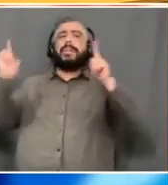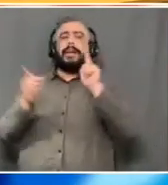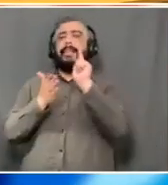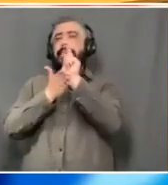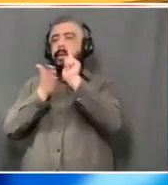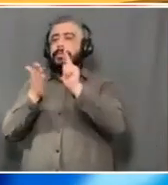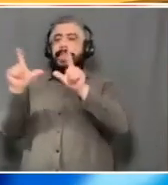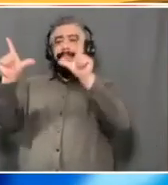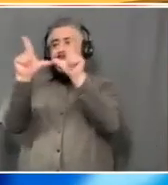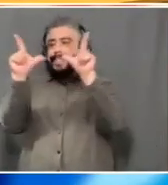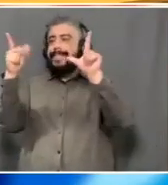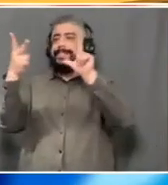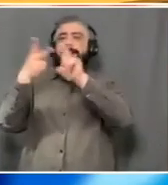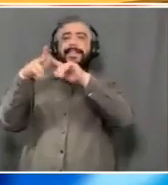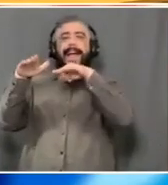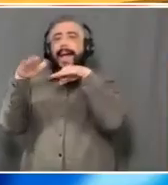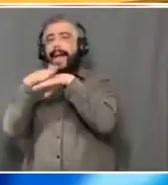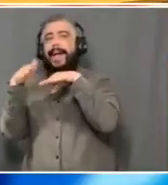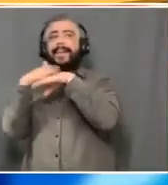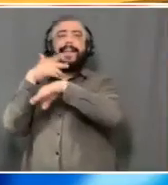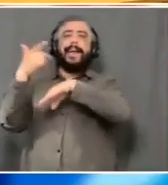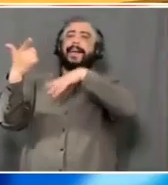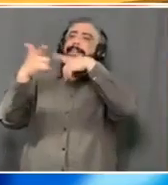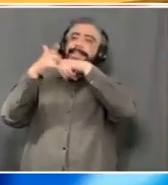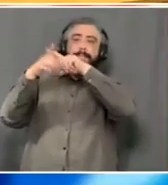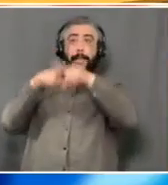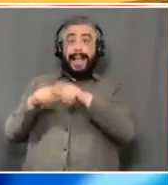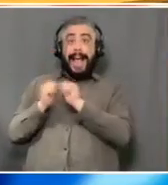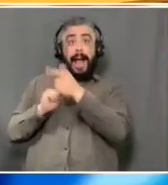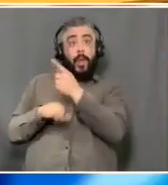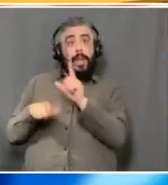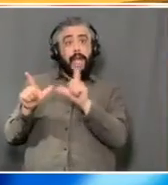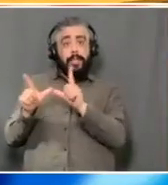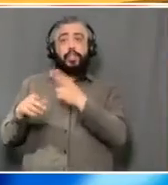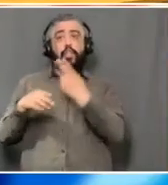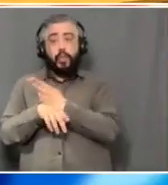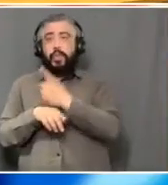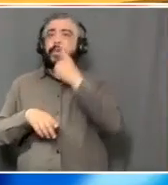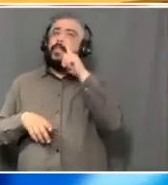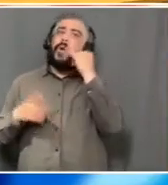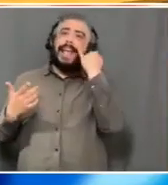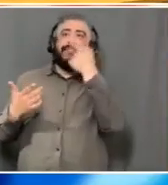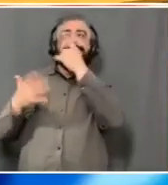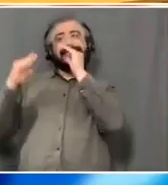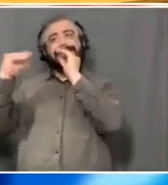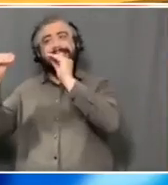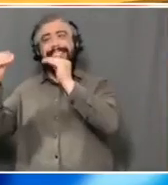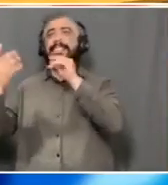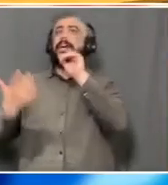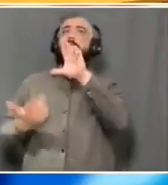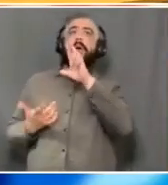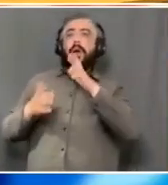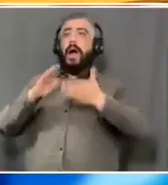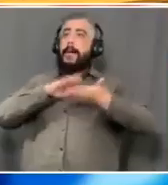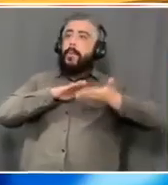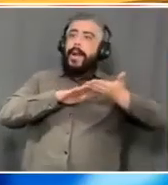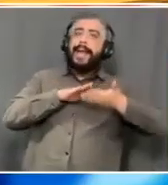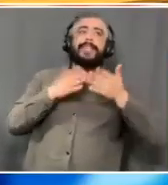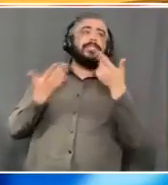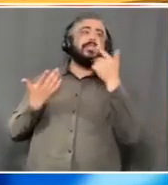access, depending on how those licenses are being utilized, whether it's on the instructional side, operational side to